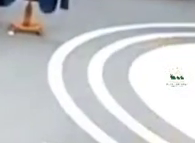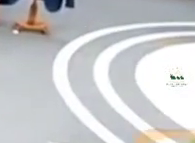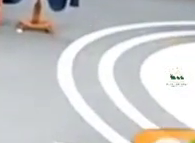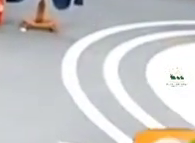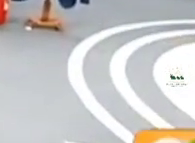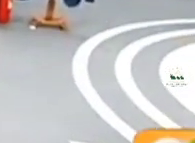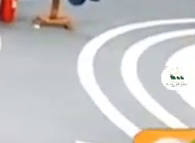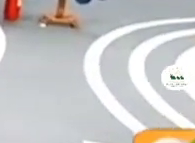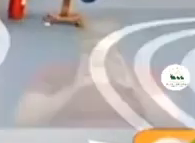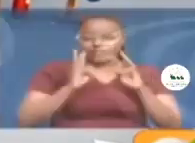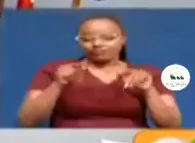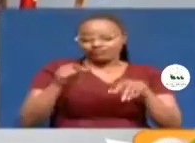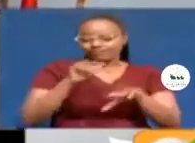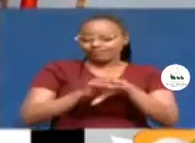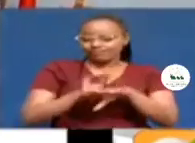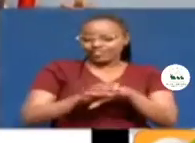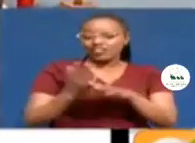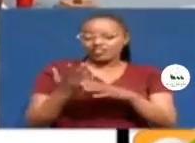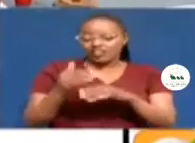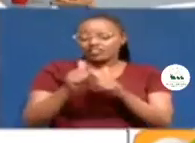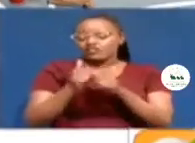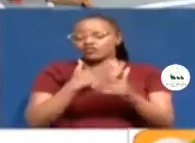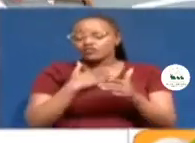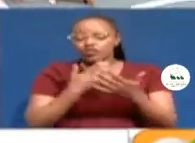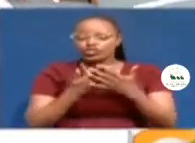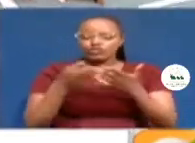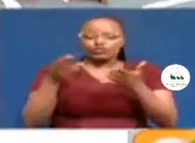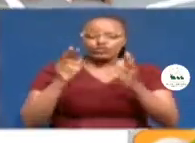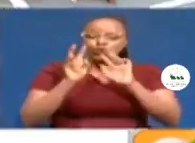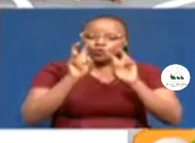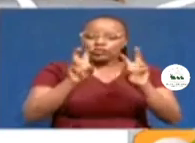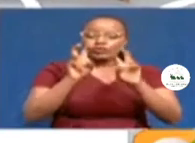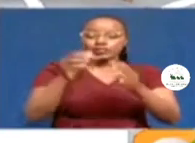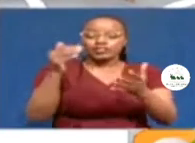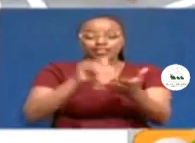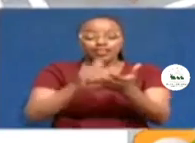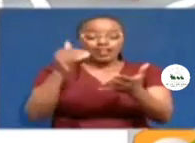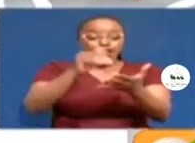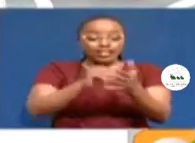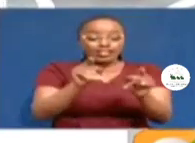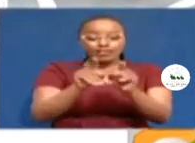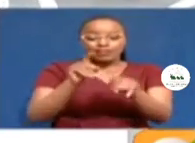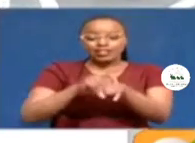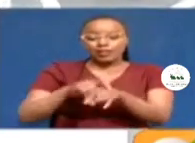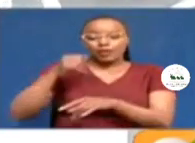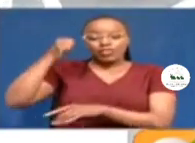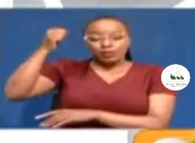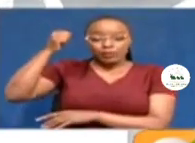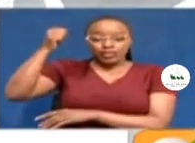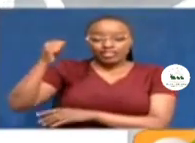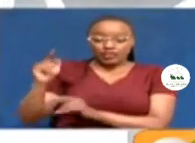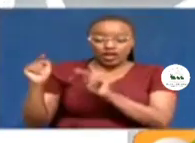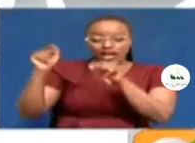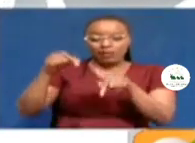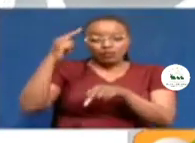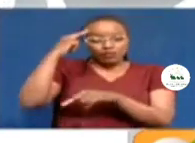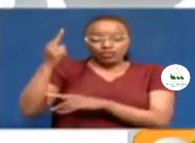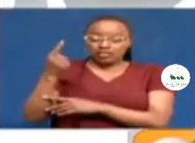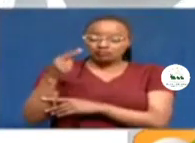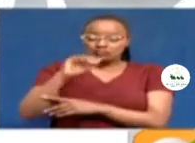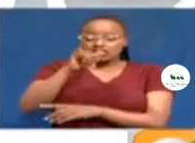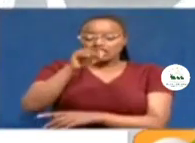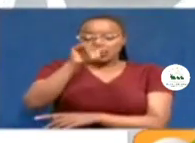Wow, what a show, folks. This is a show you're going to want to replay over and over again. When the best political tag team shows up on JK